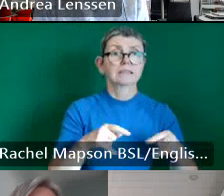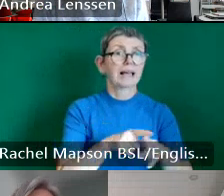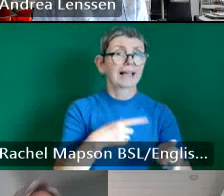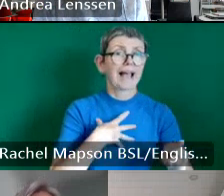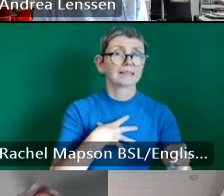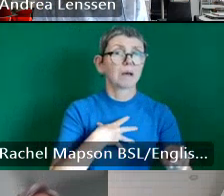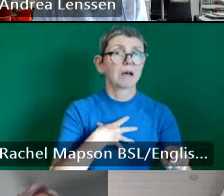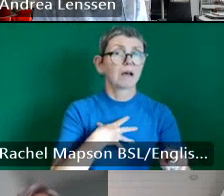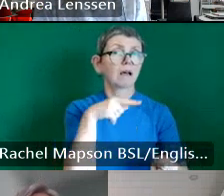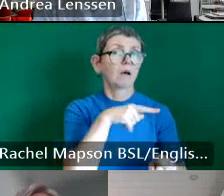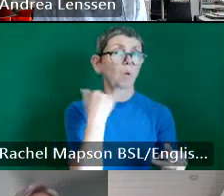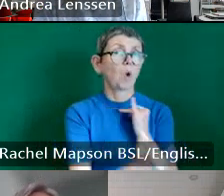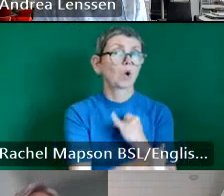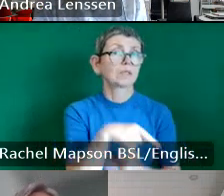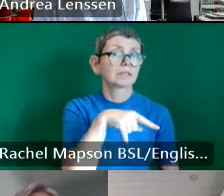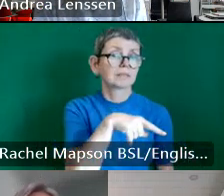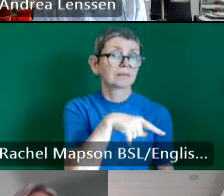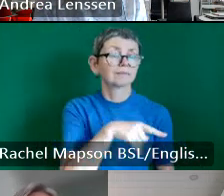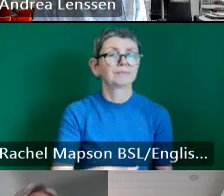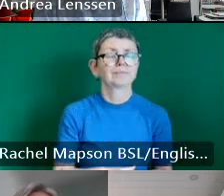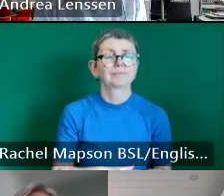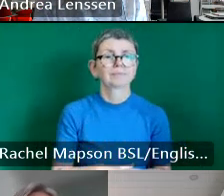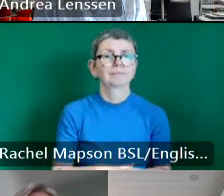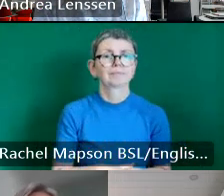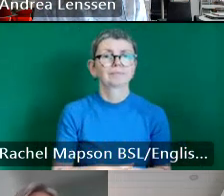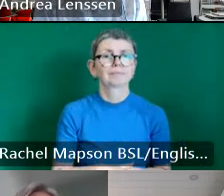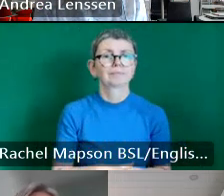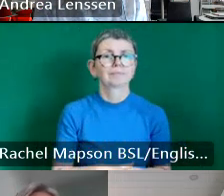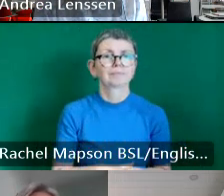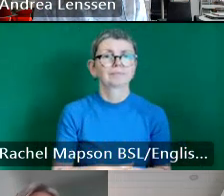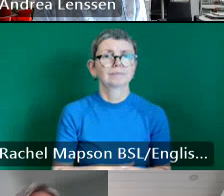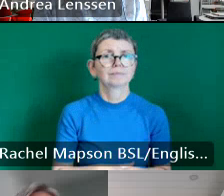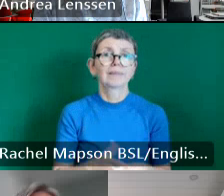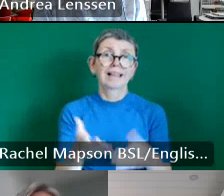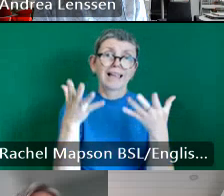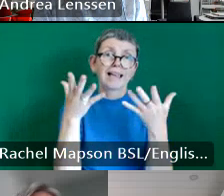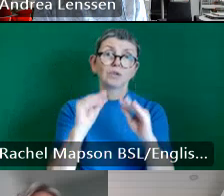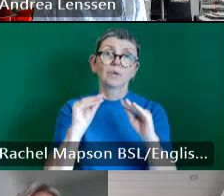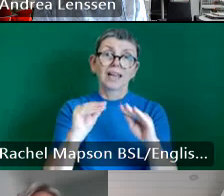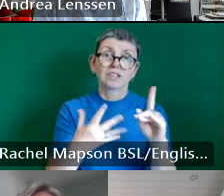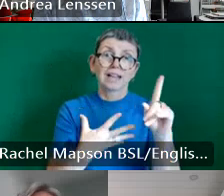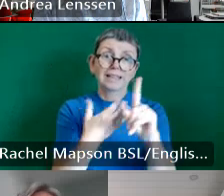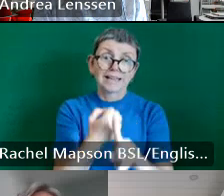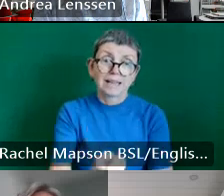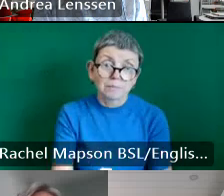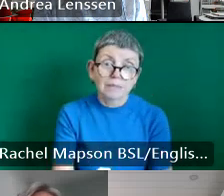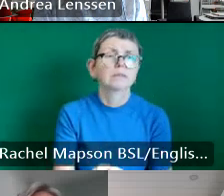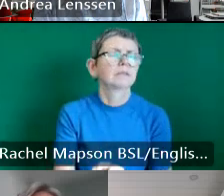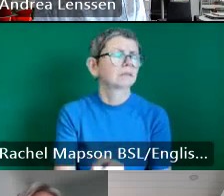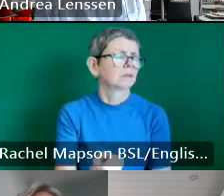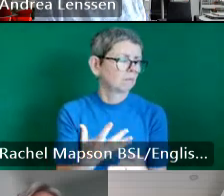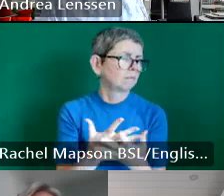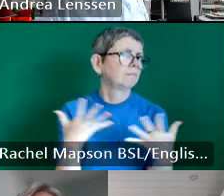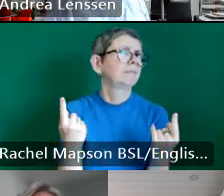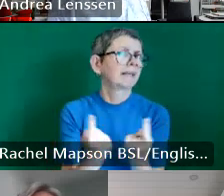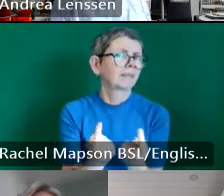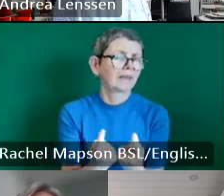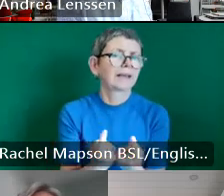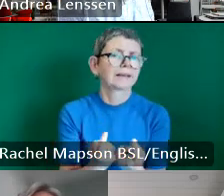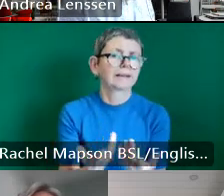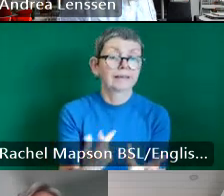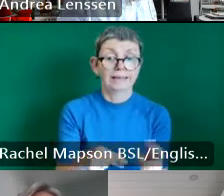Educational attainment is another big area. You know, it's always been stated, you increase education, you increase opportunities, and